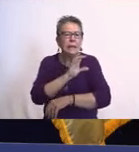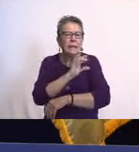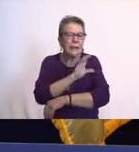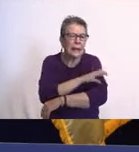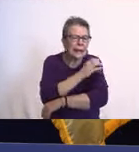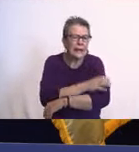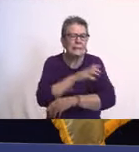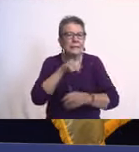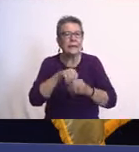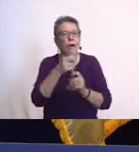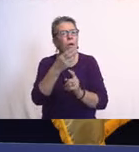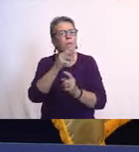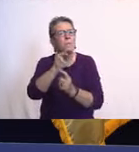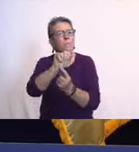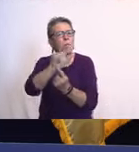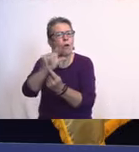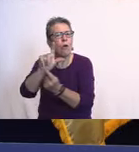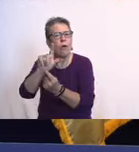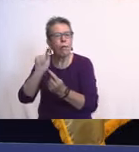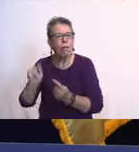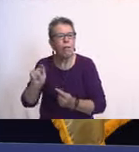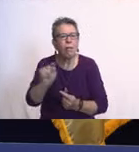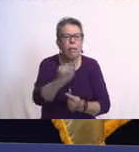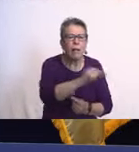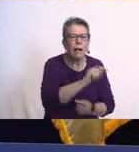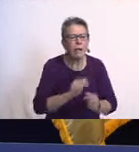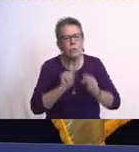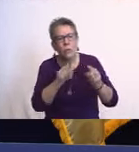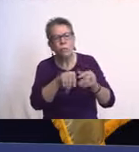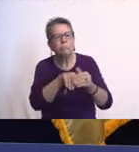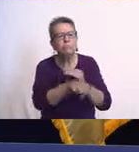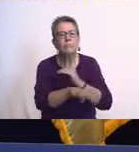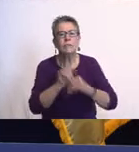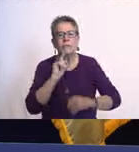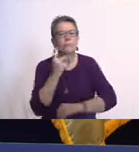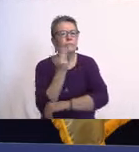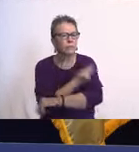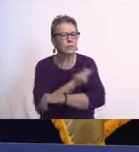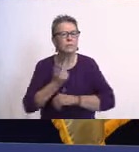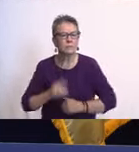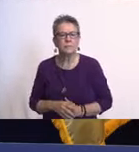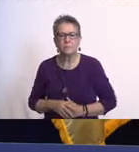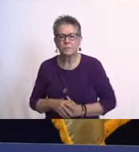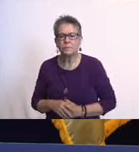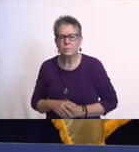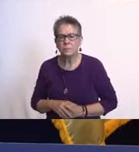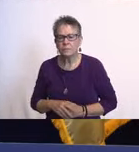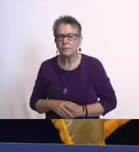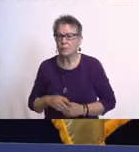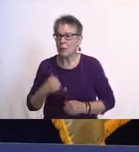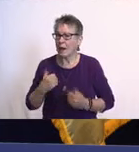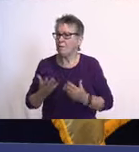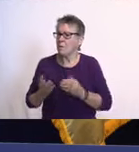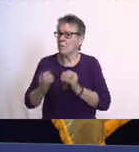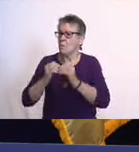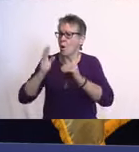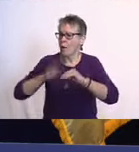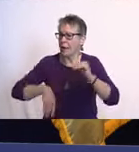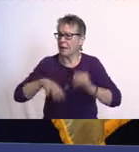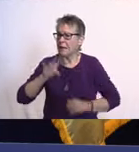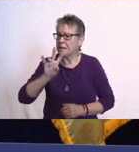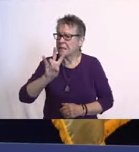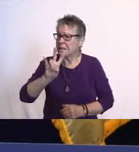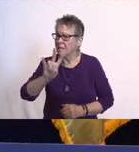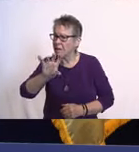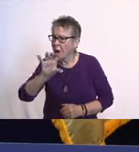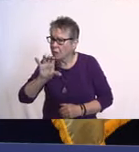700 vaccination events specifically for children 5 to 17 years of age, and most of